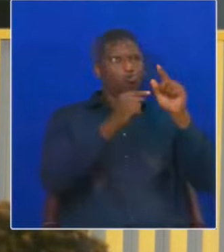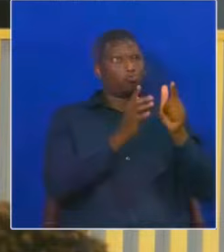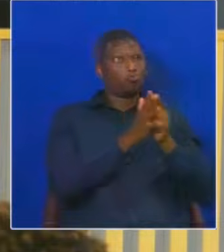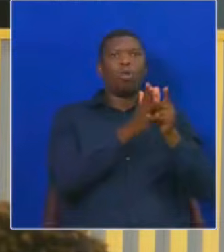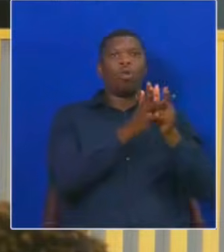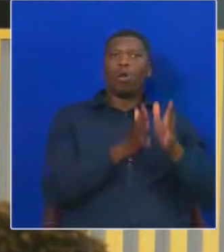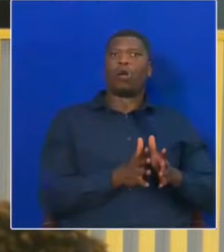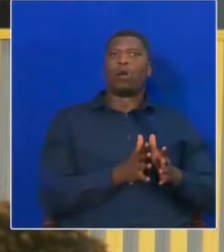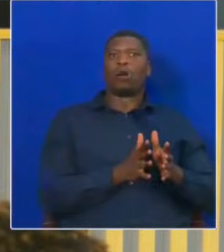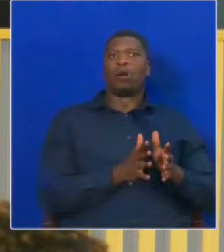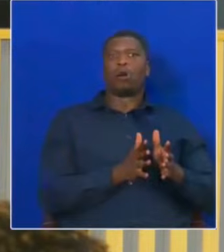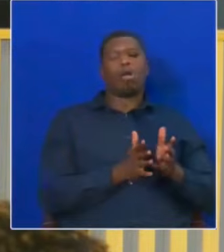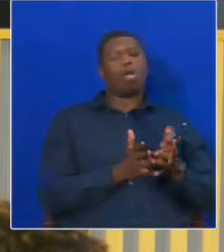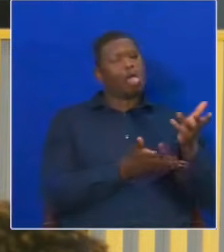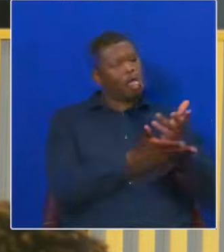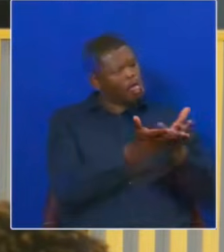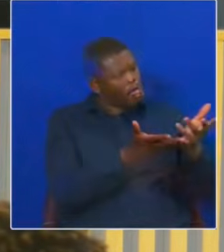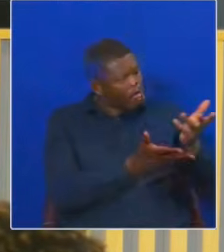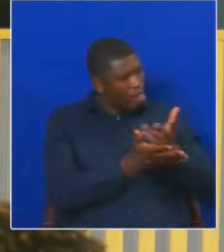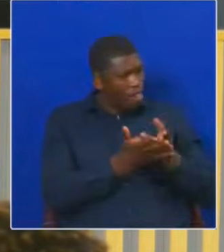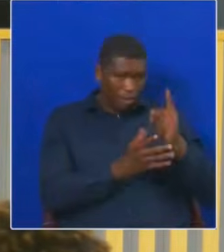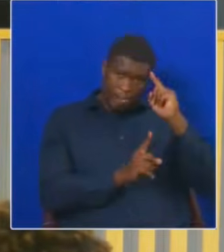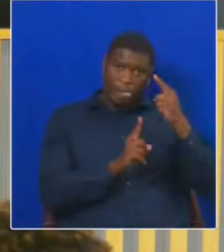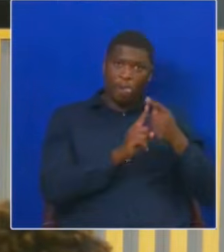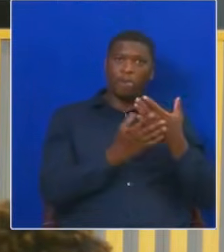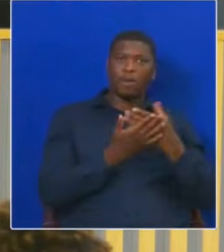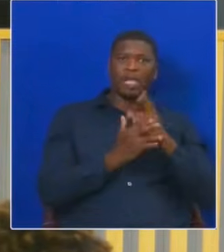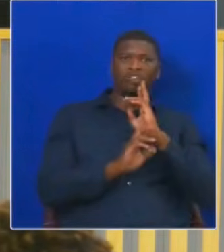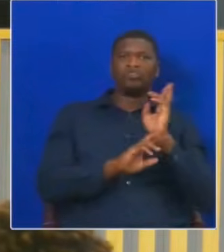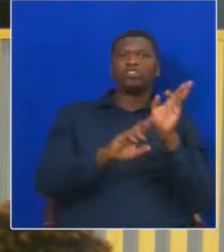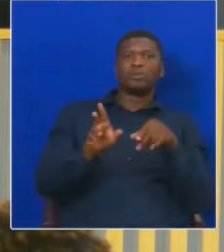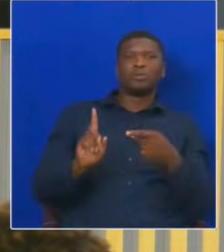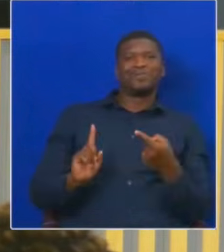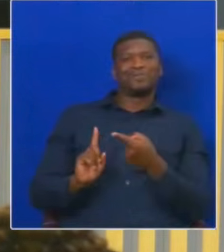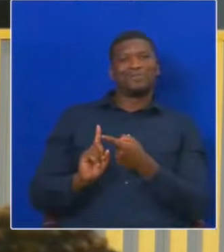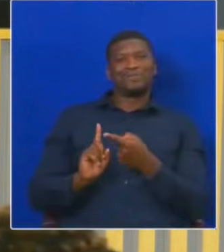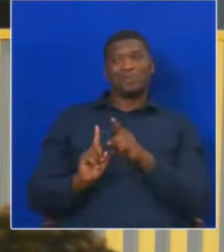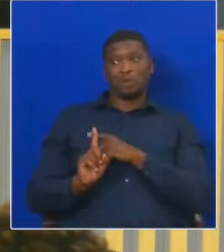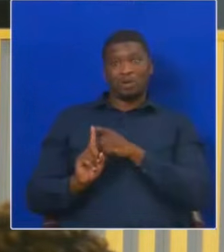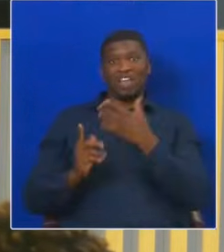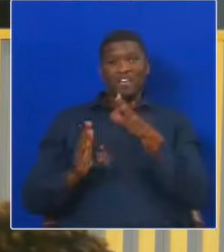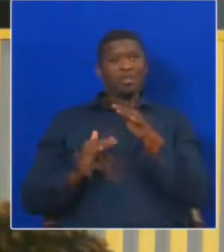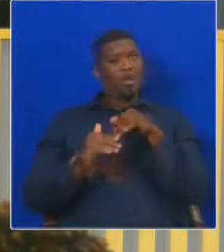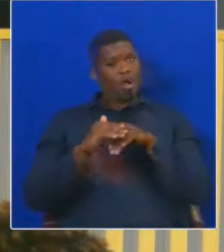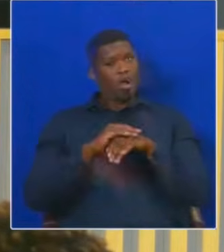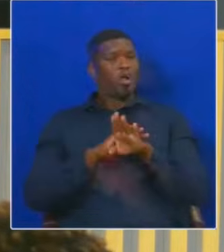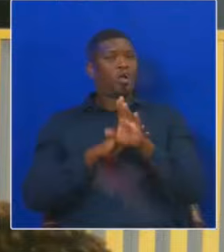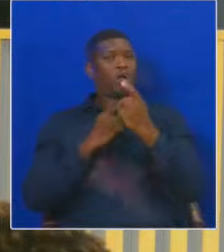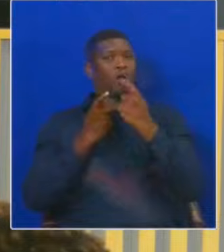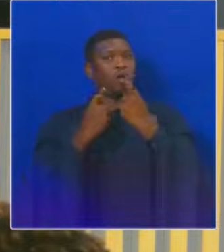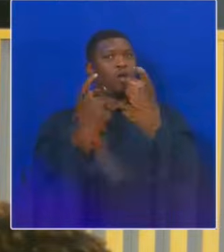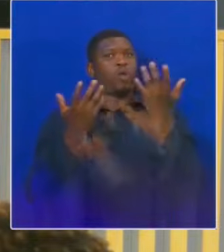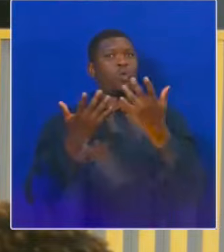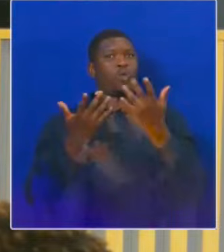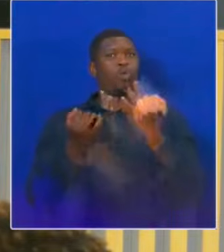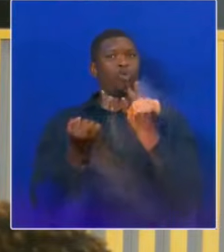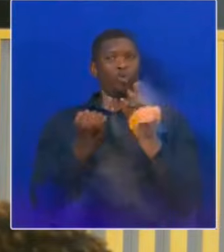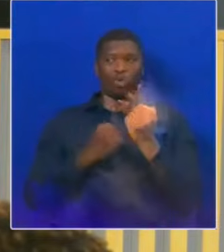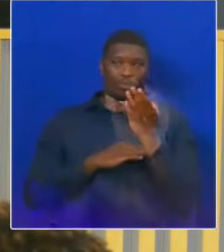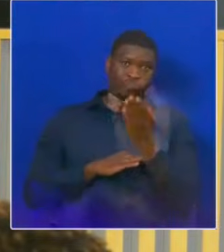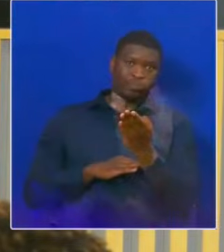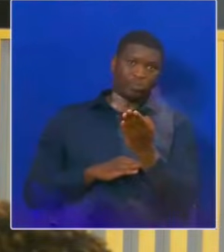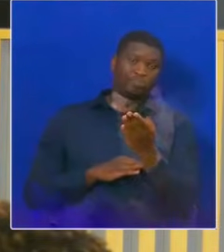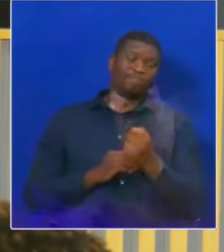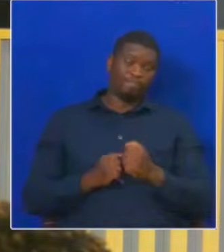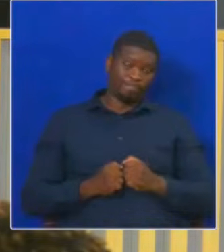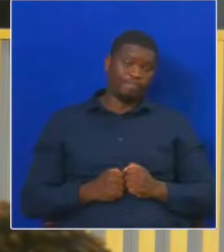in response to the urgent court proceedings